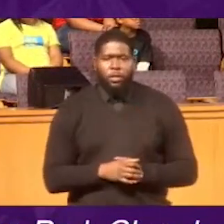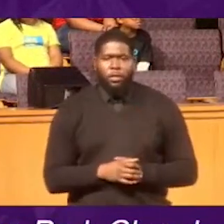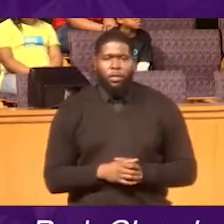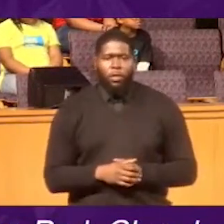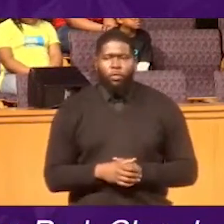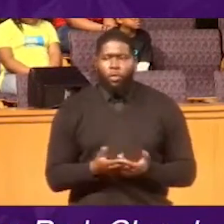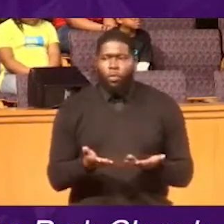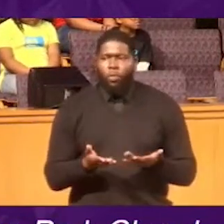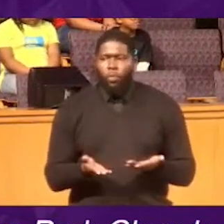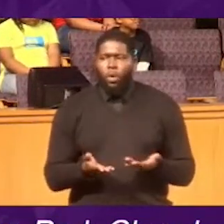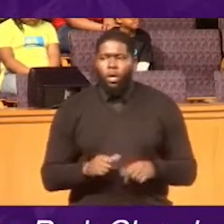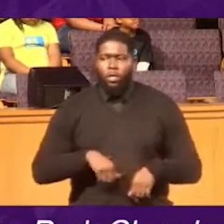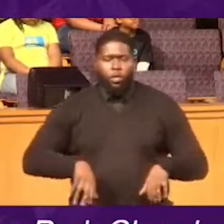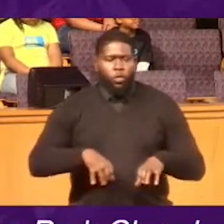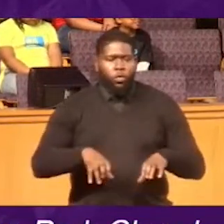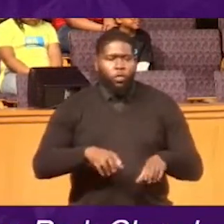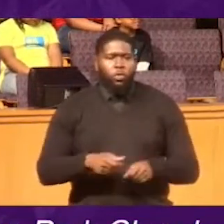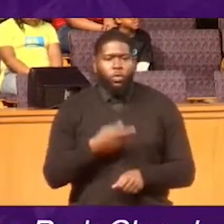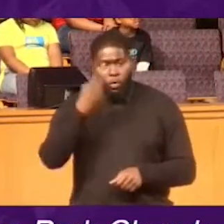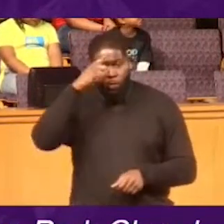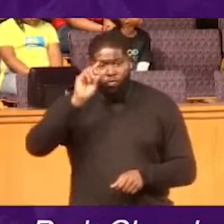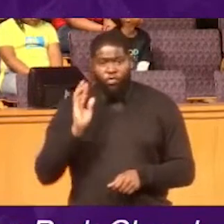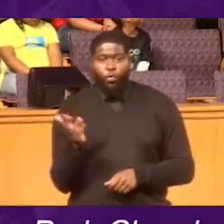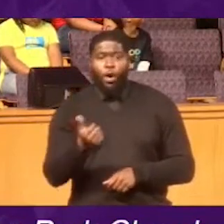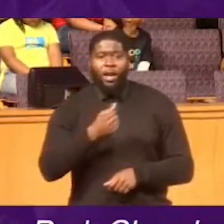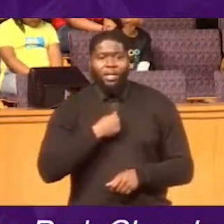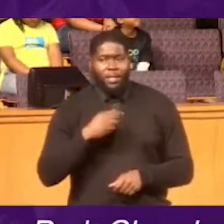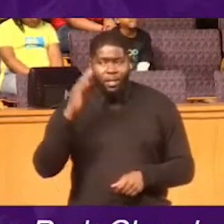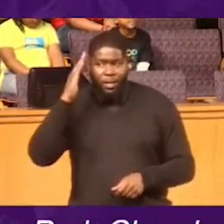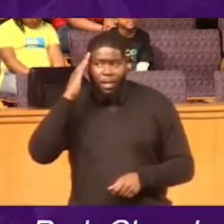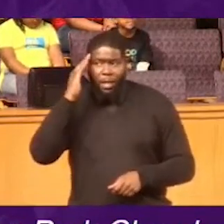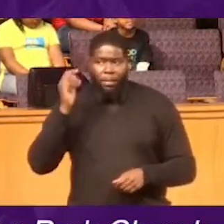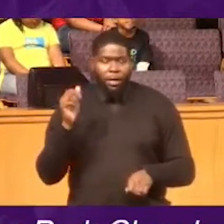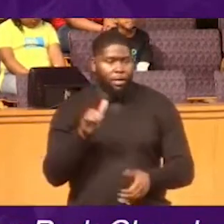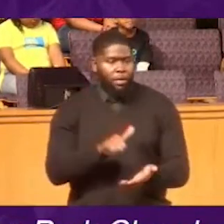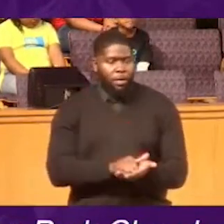what you do for us. Think about this.